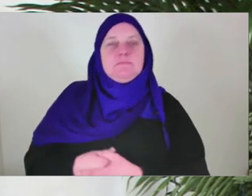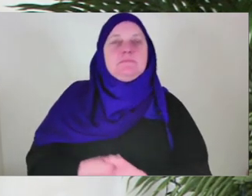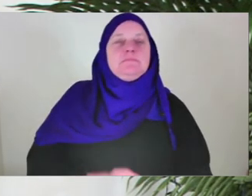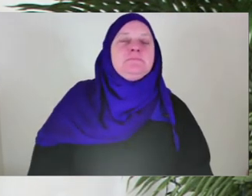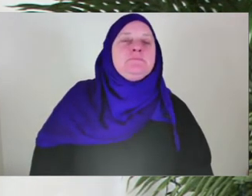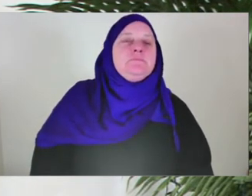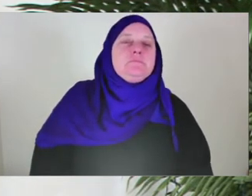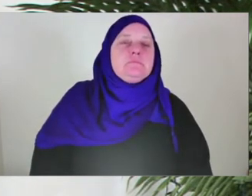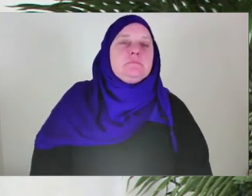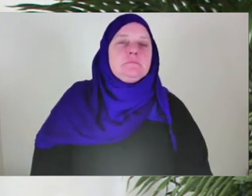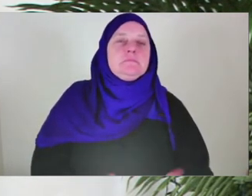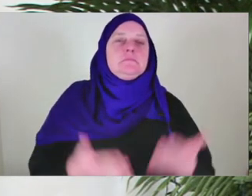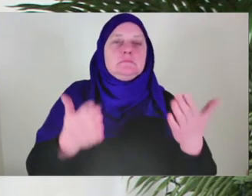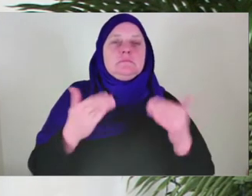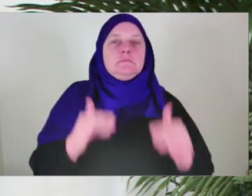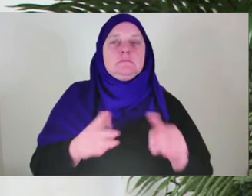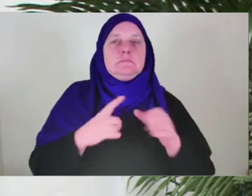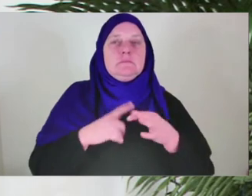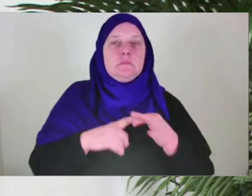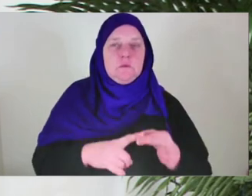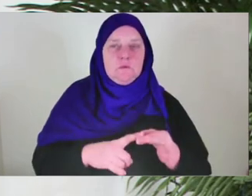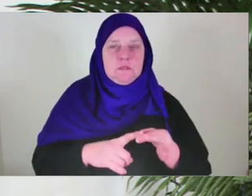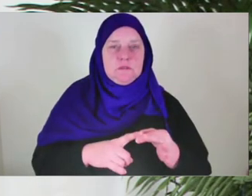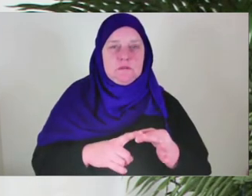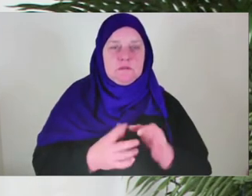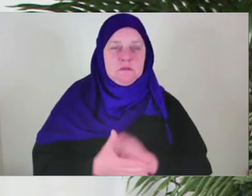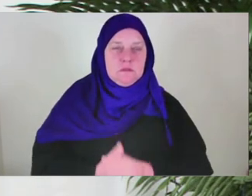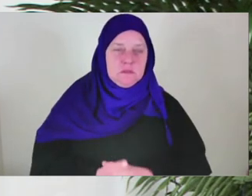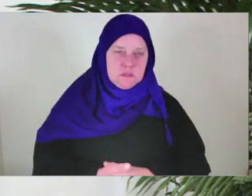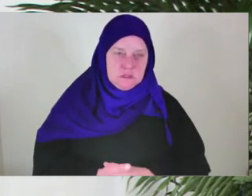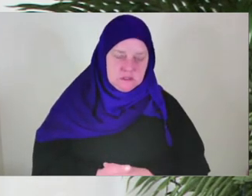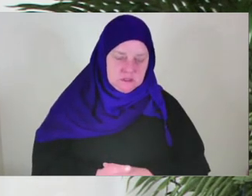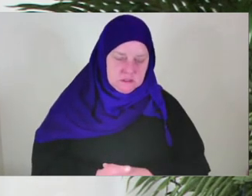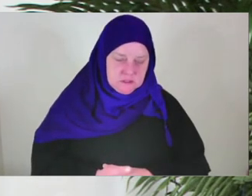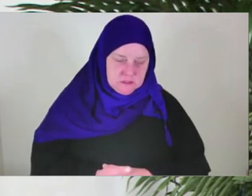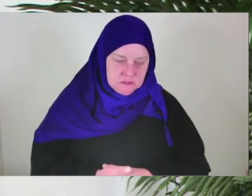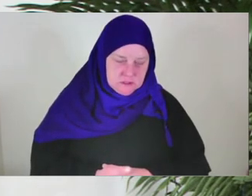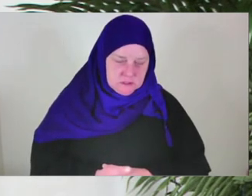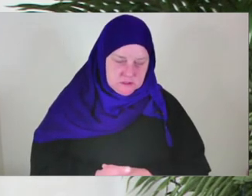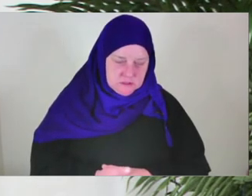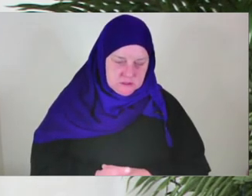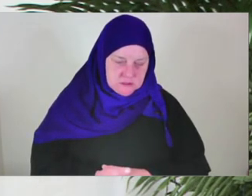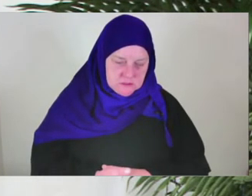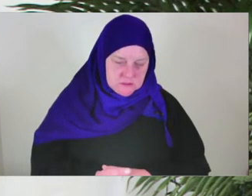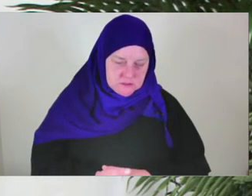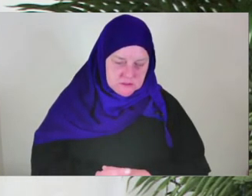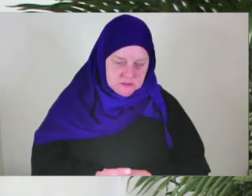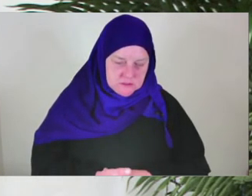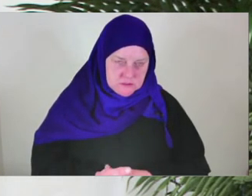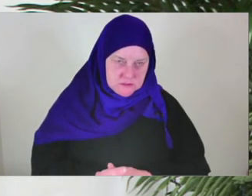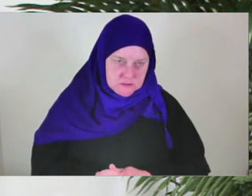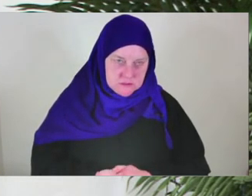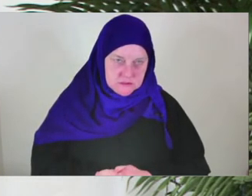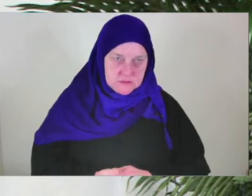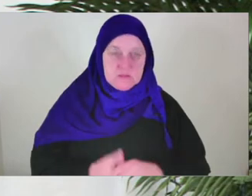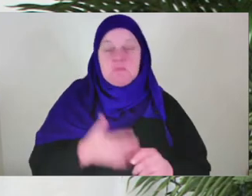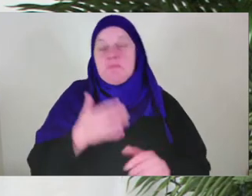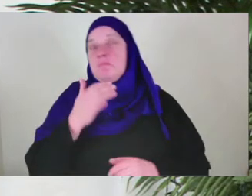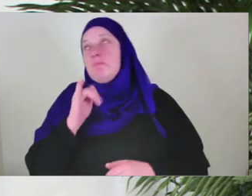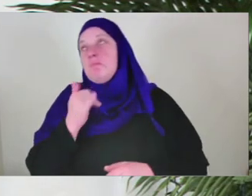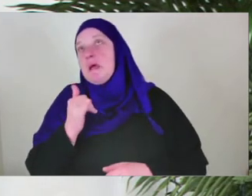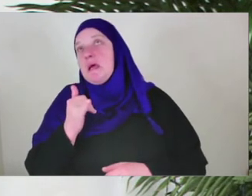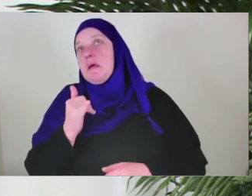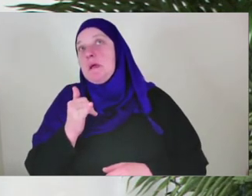from somebody. Let's say that a person has put together an emergency saving